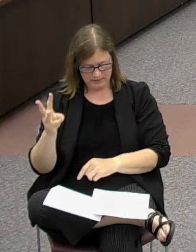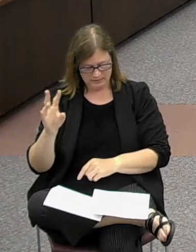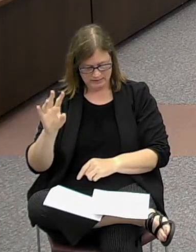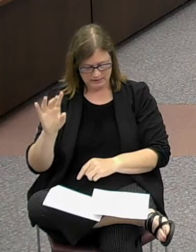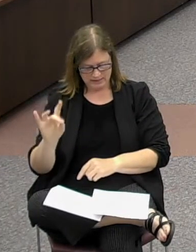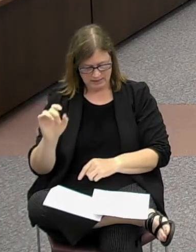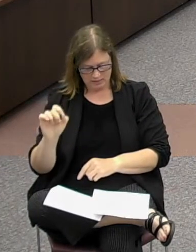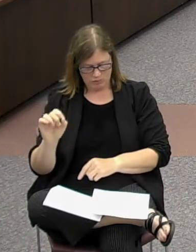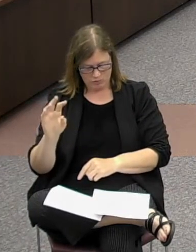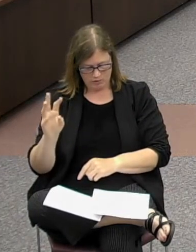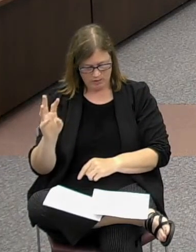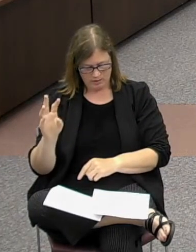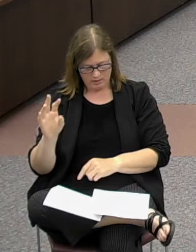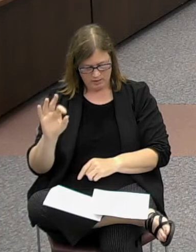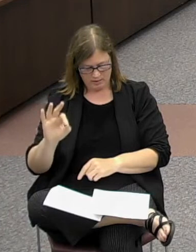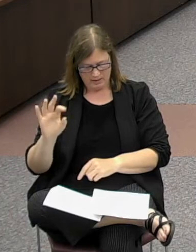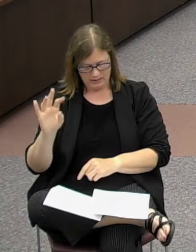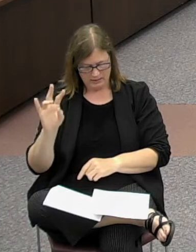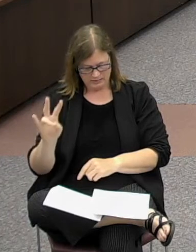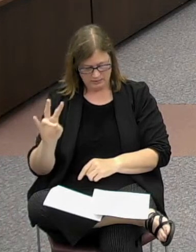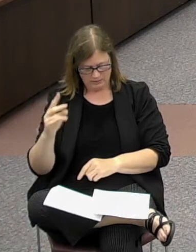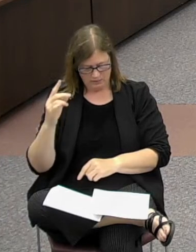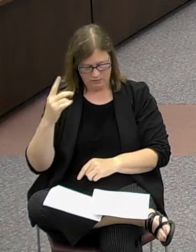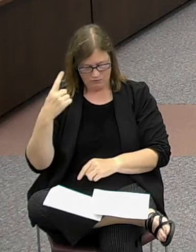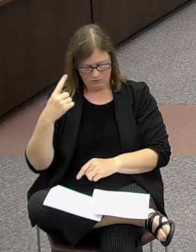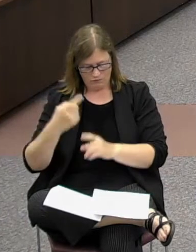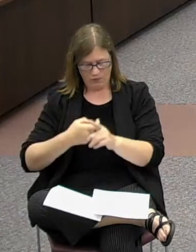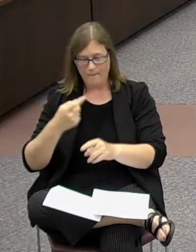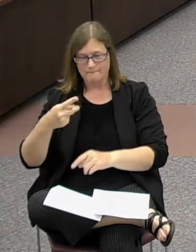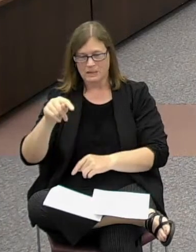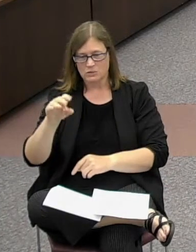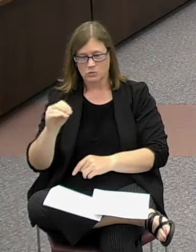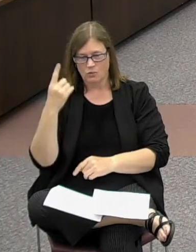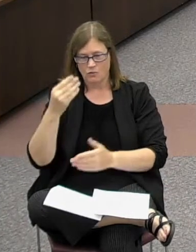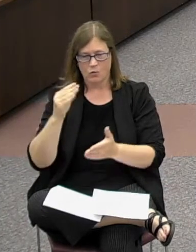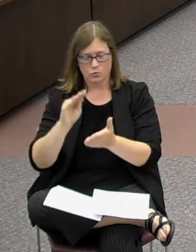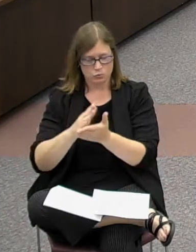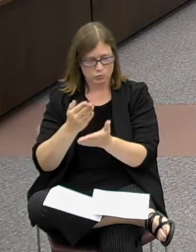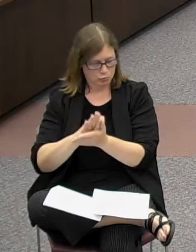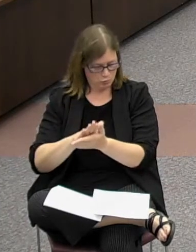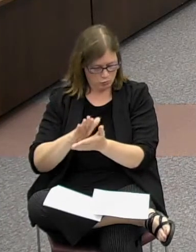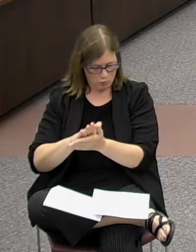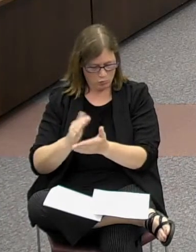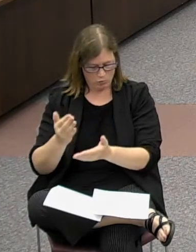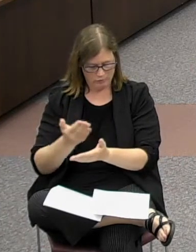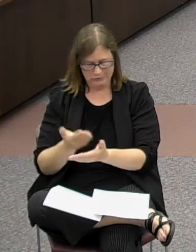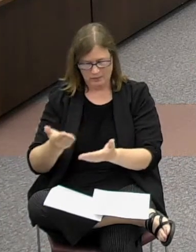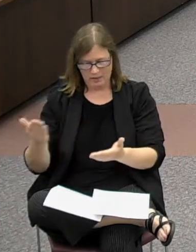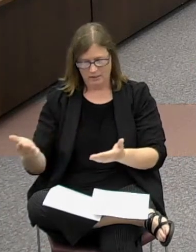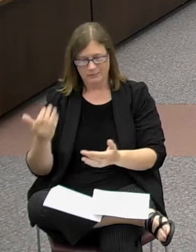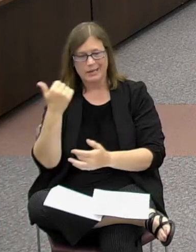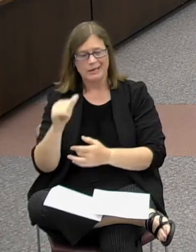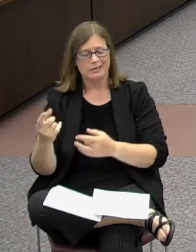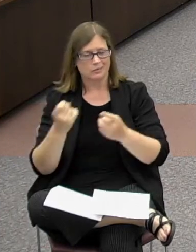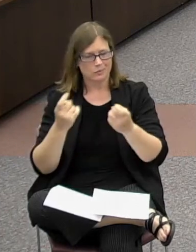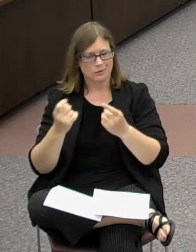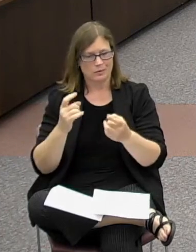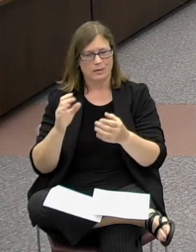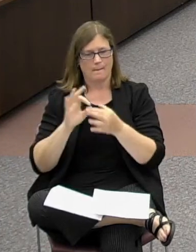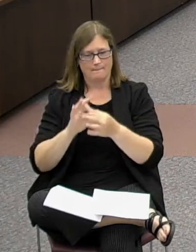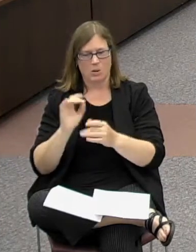$68.97 from their PTO for school store supplies. Any questions on the acceptance of donations?